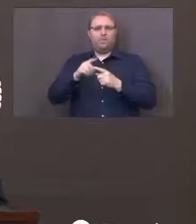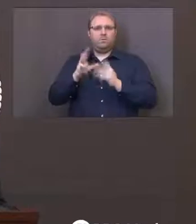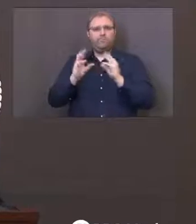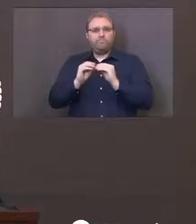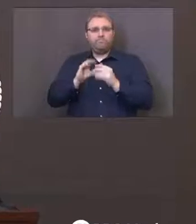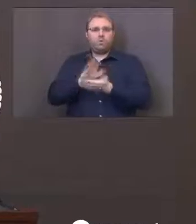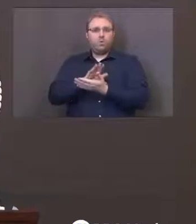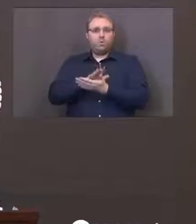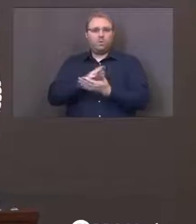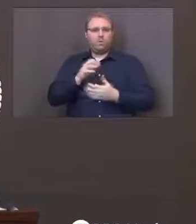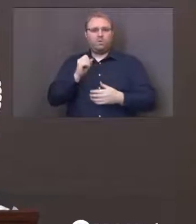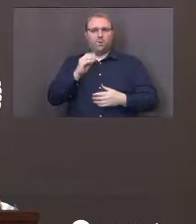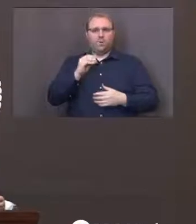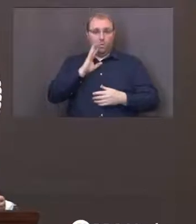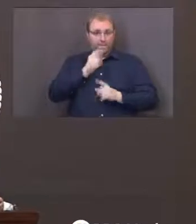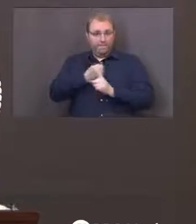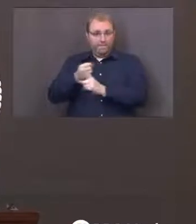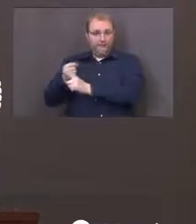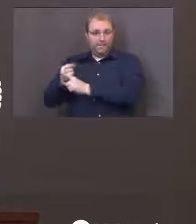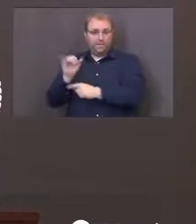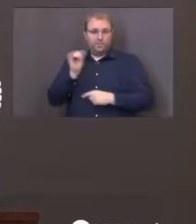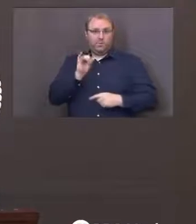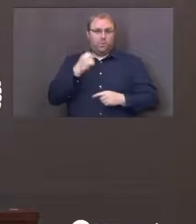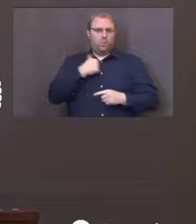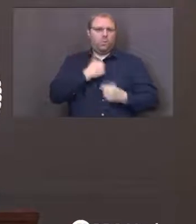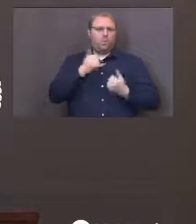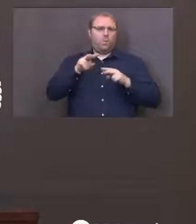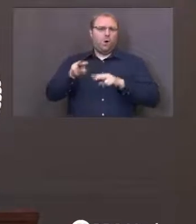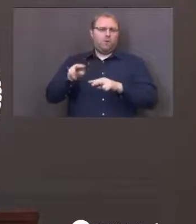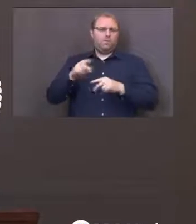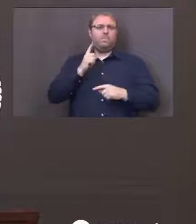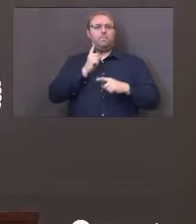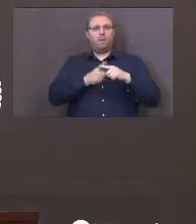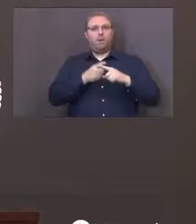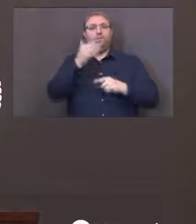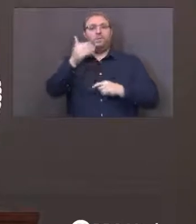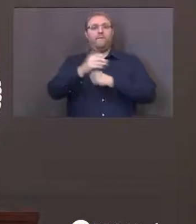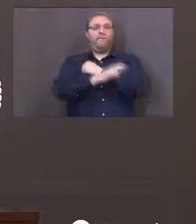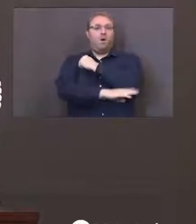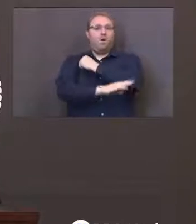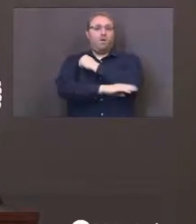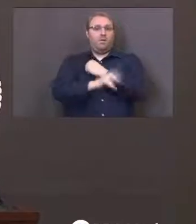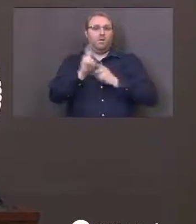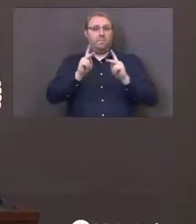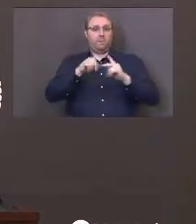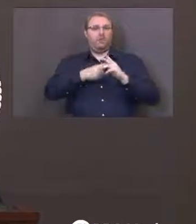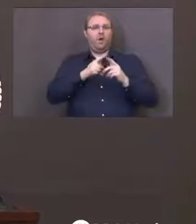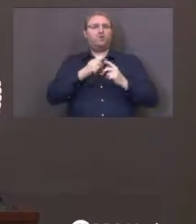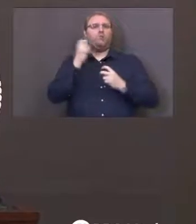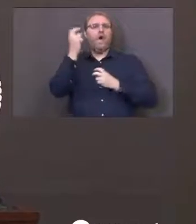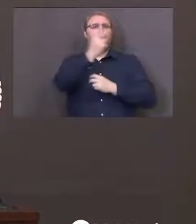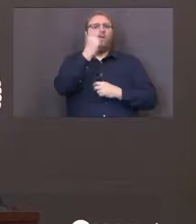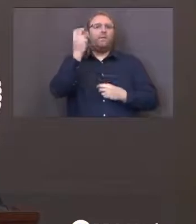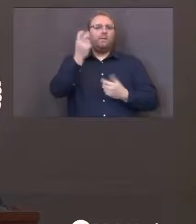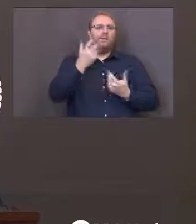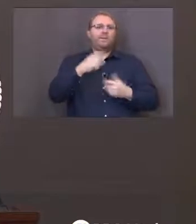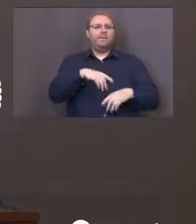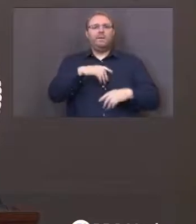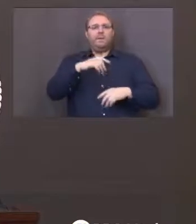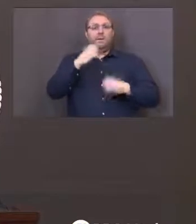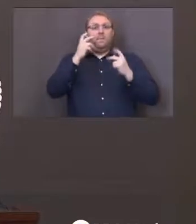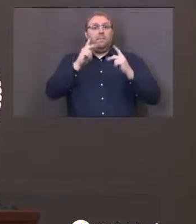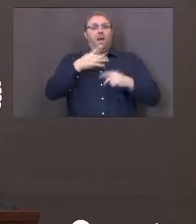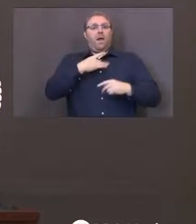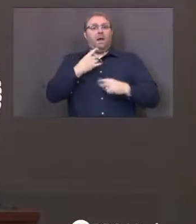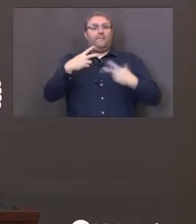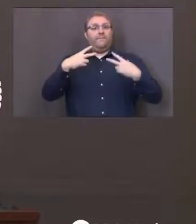And so what does that get impact? As well as we'll start getting into the fall months where people will start traveling to the southern part of our state